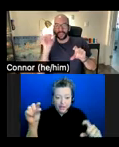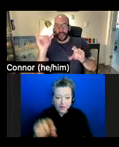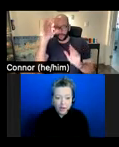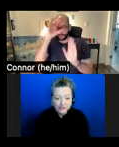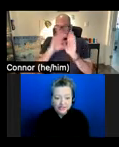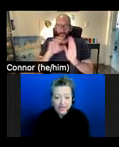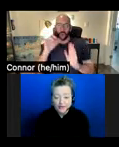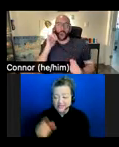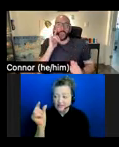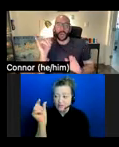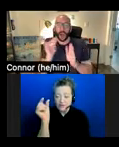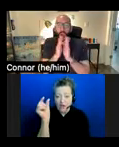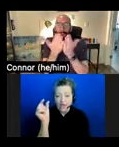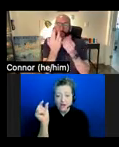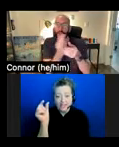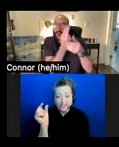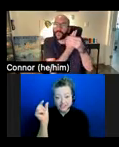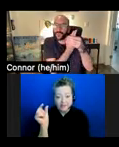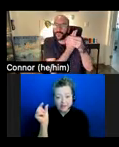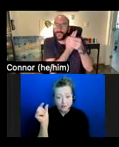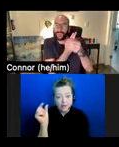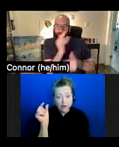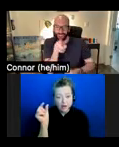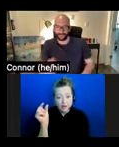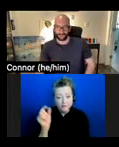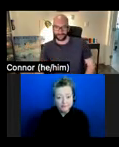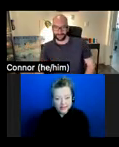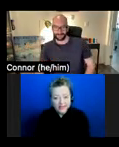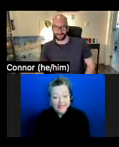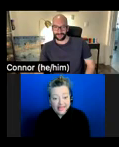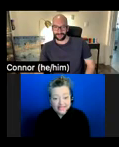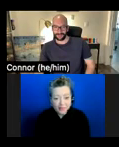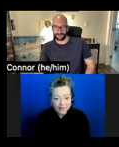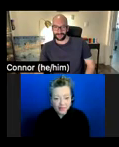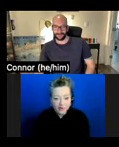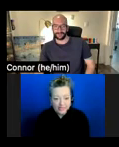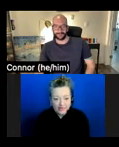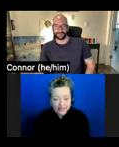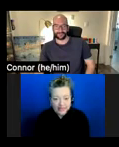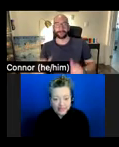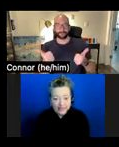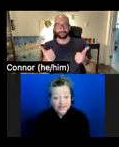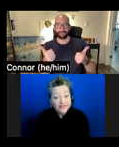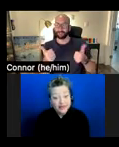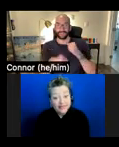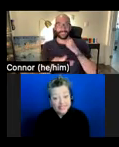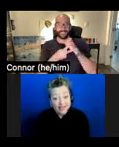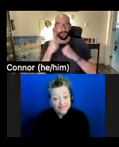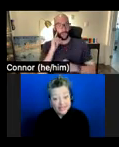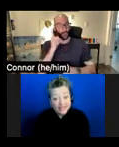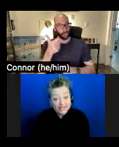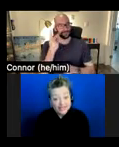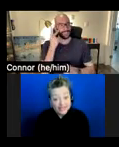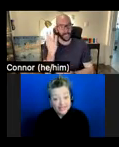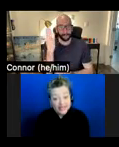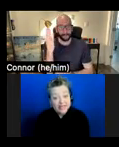couple menu options, and you see the icon that's shaped like a bookmark. That's the one that we want to click. So now it's